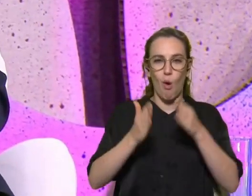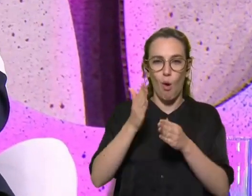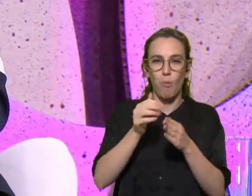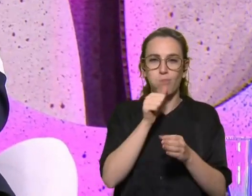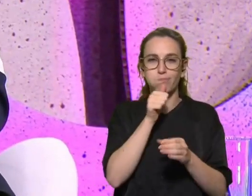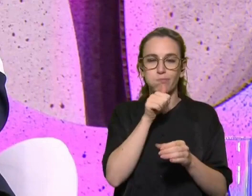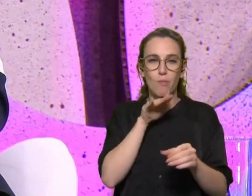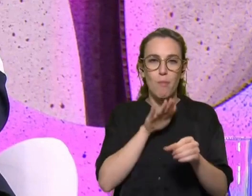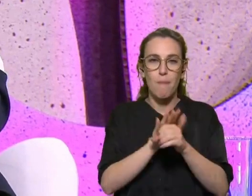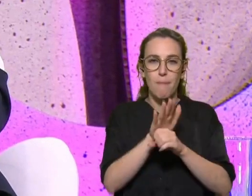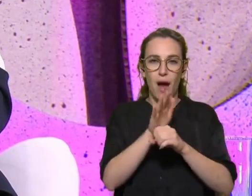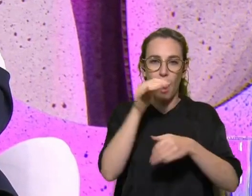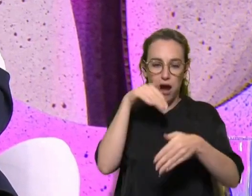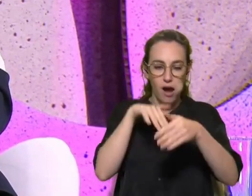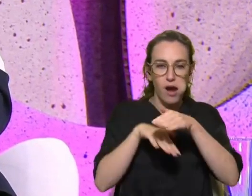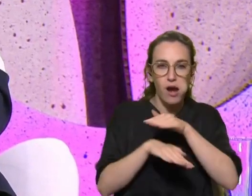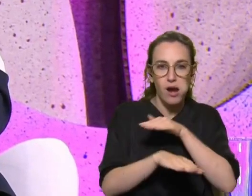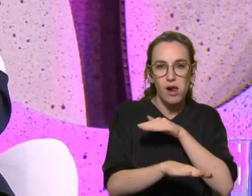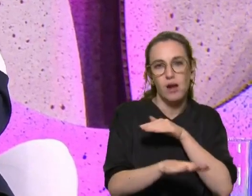And